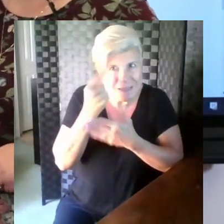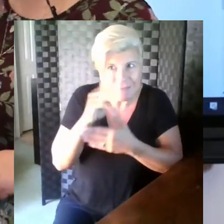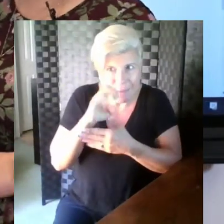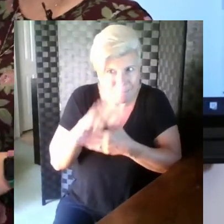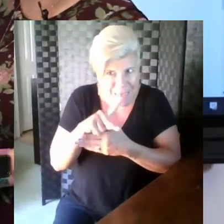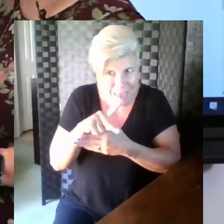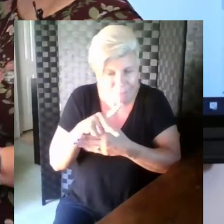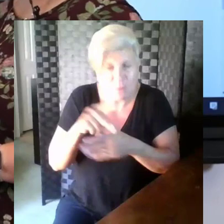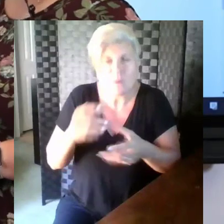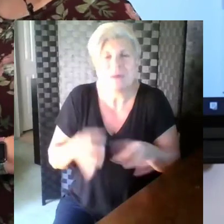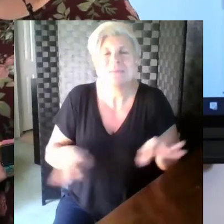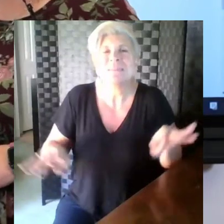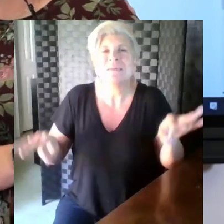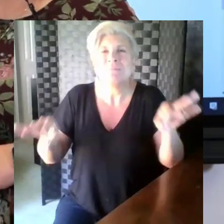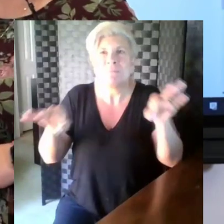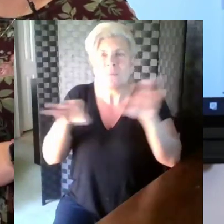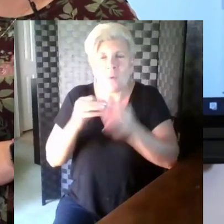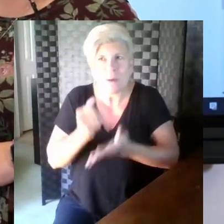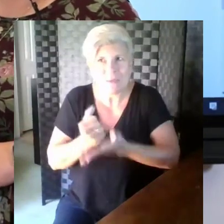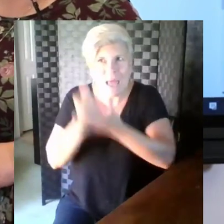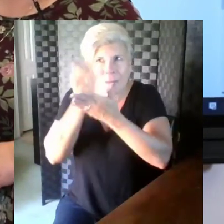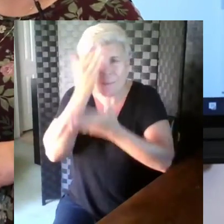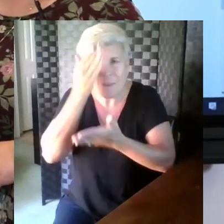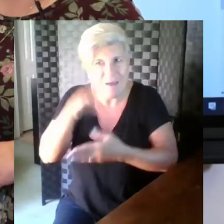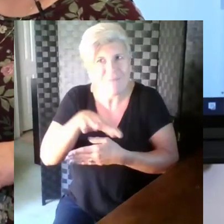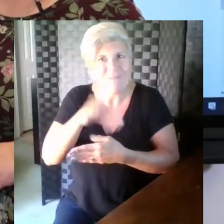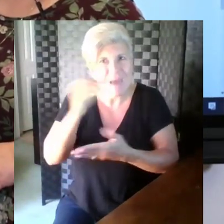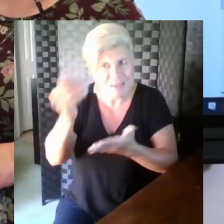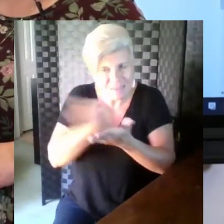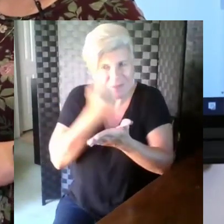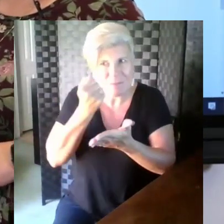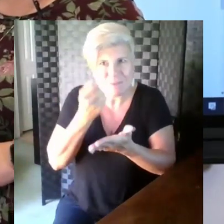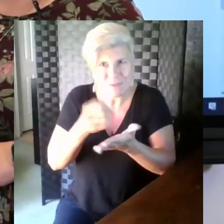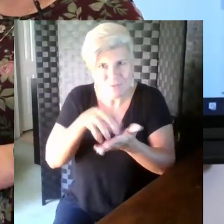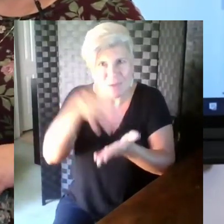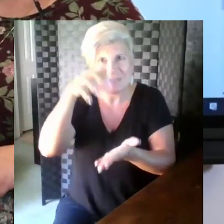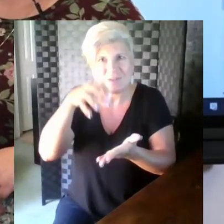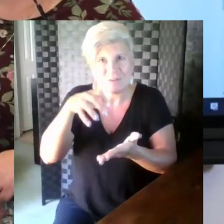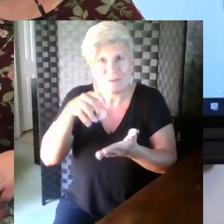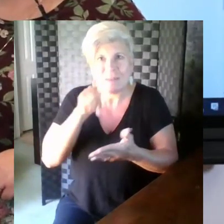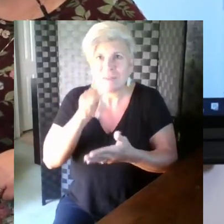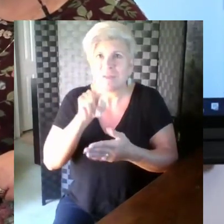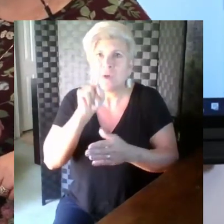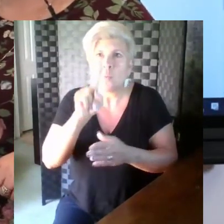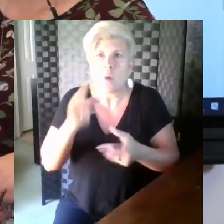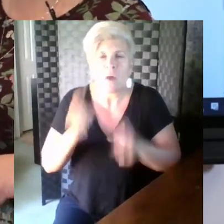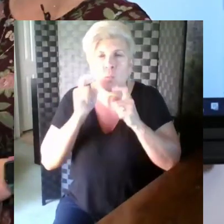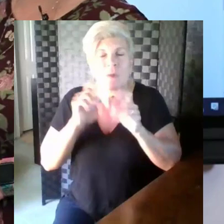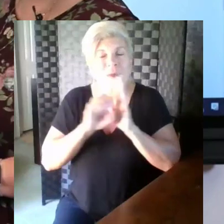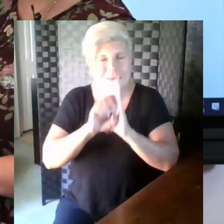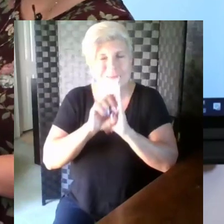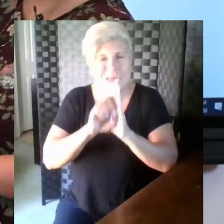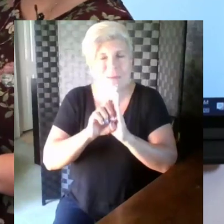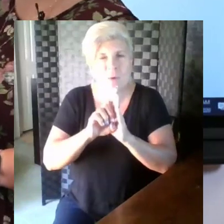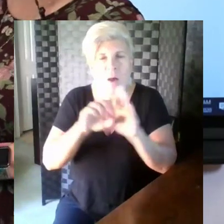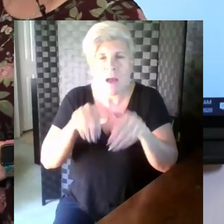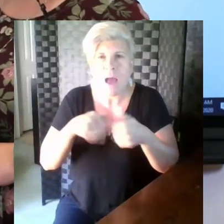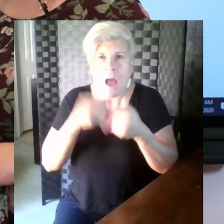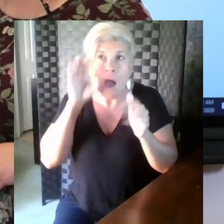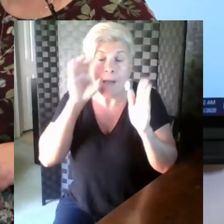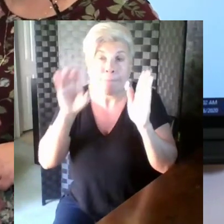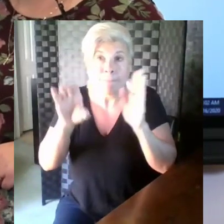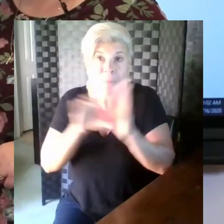important the map was to the pirates and the treasure that they were searching for. So this is just one quick example of how